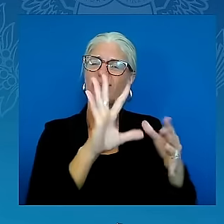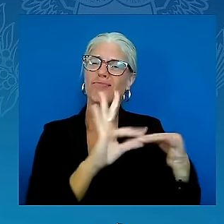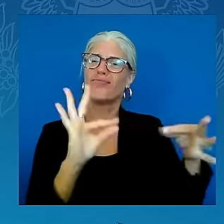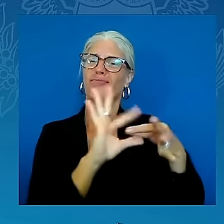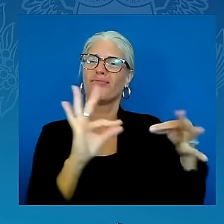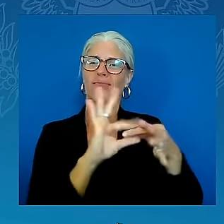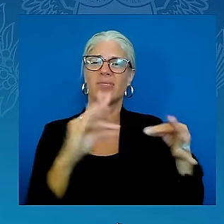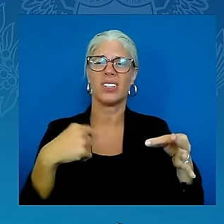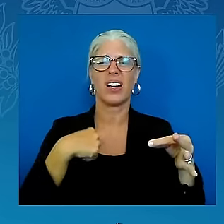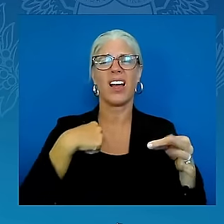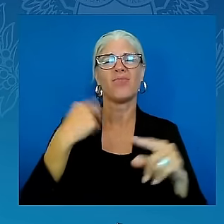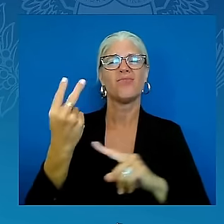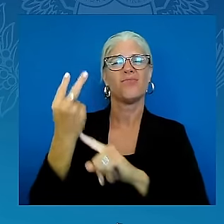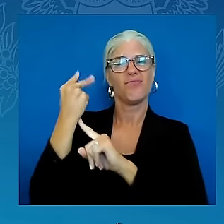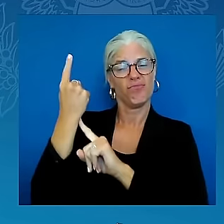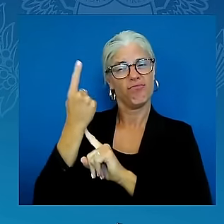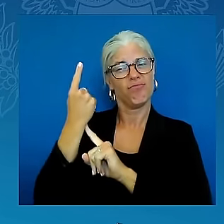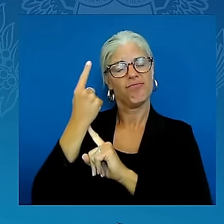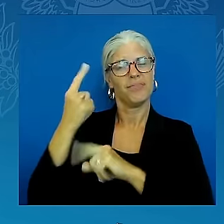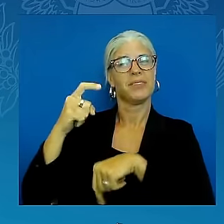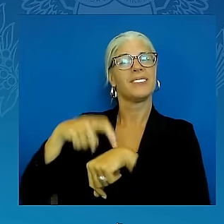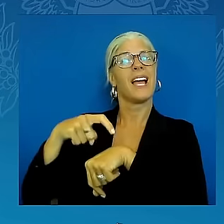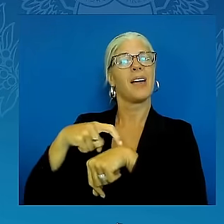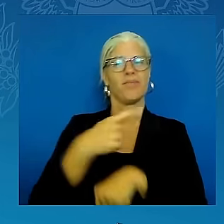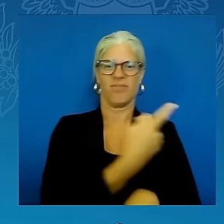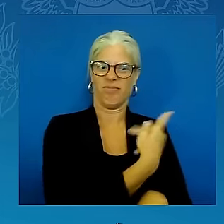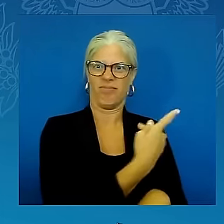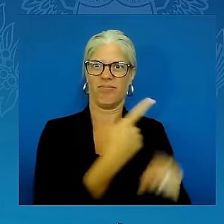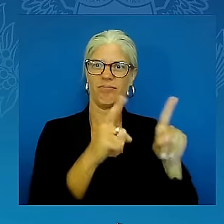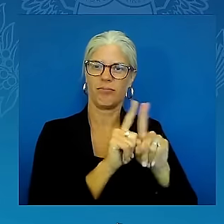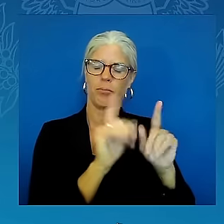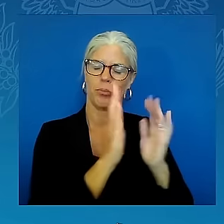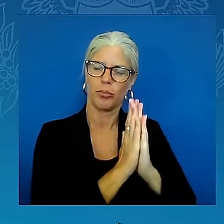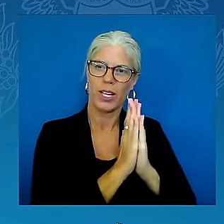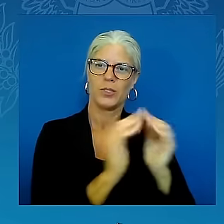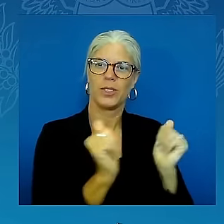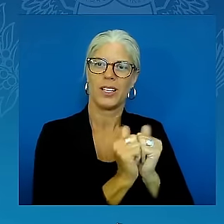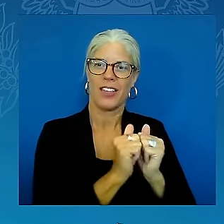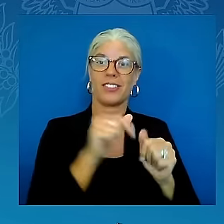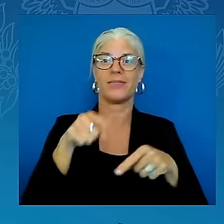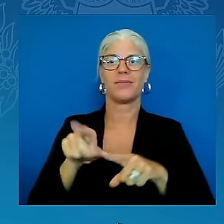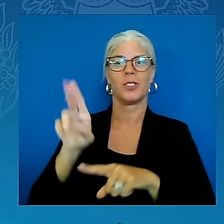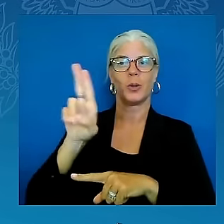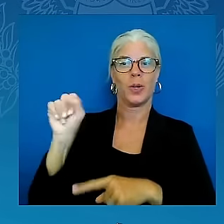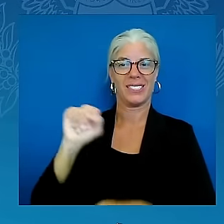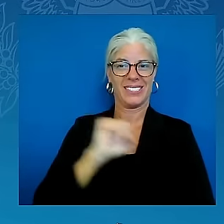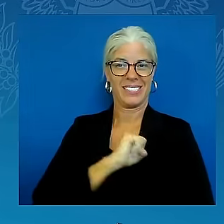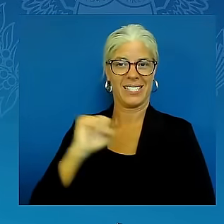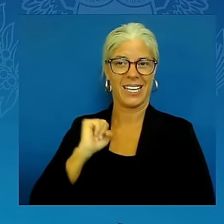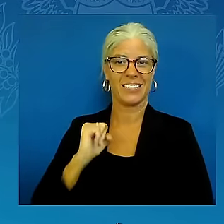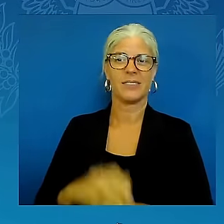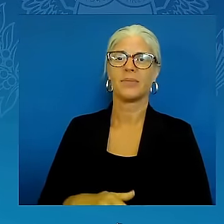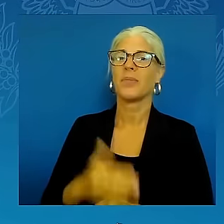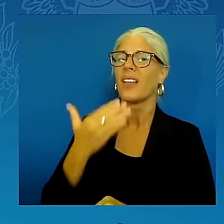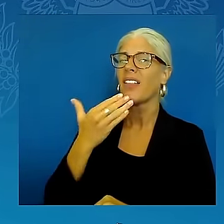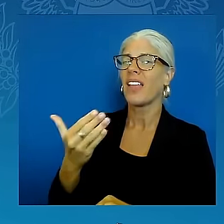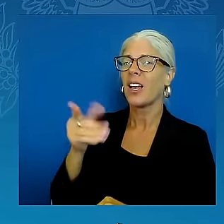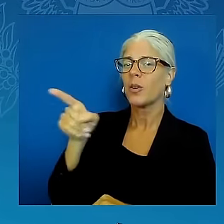you, Chaplain. And Pastor Michael A. Pender, Sr., thank you for the warm welcome this afternoon.